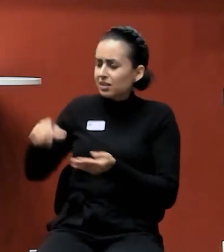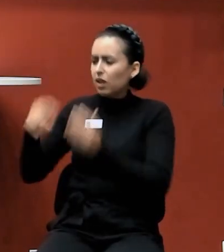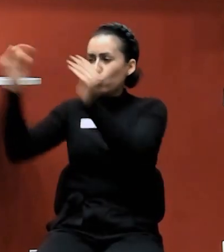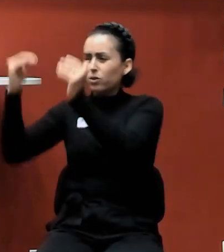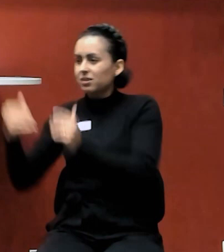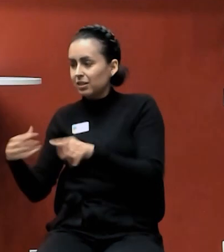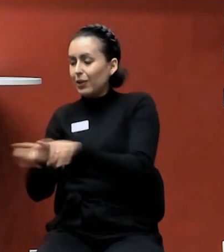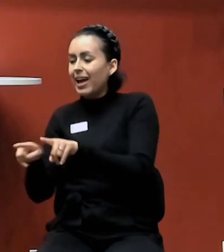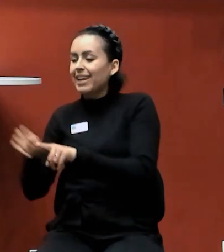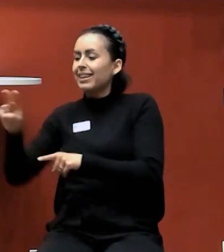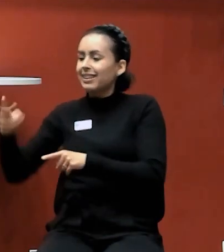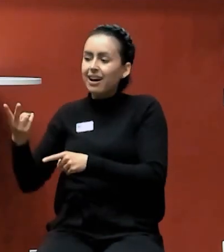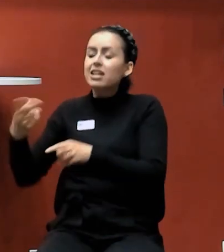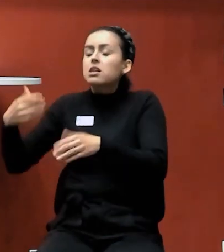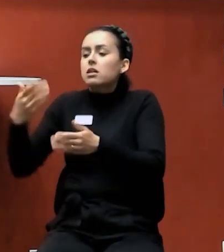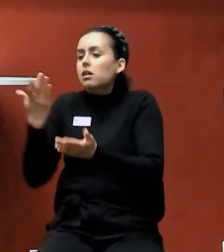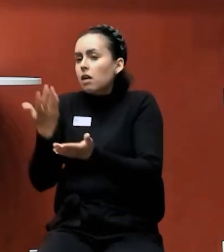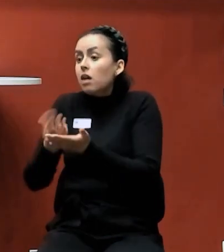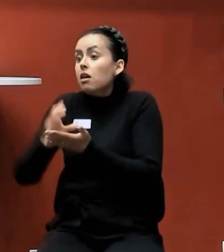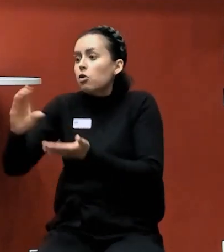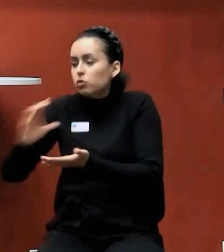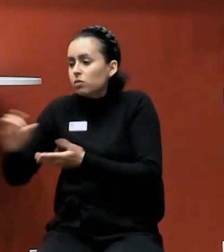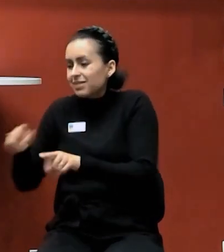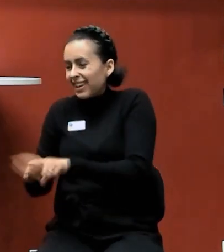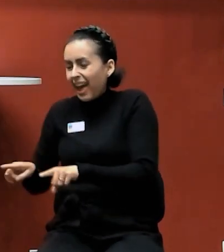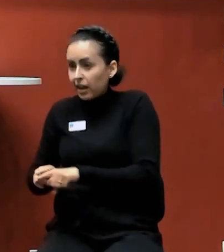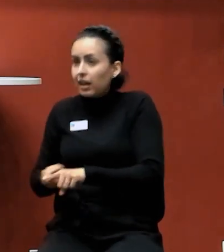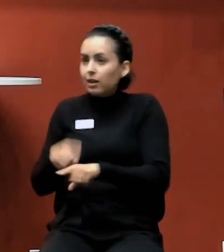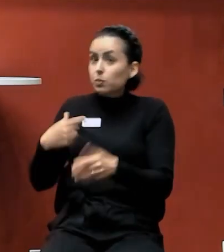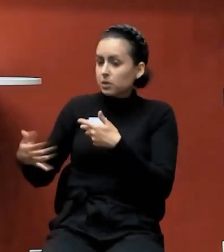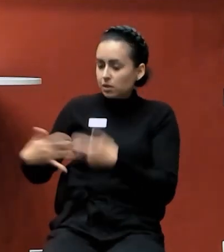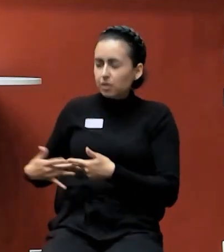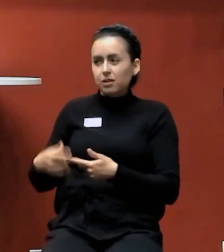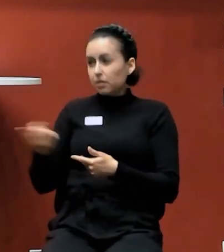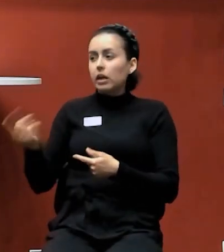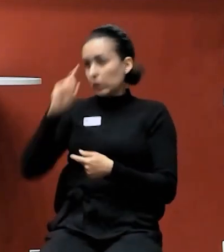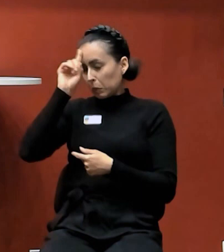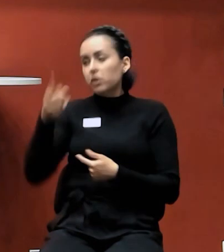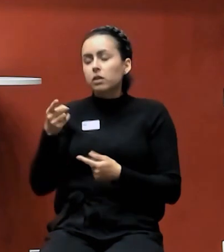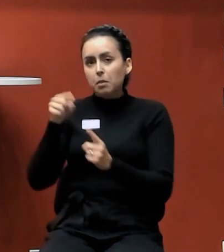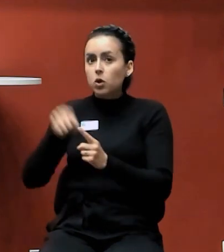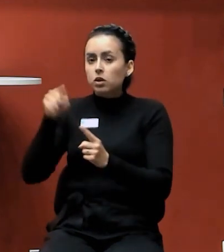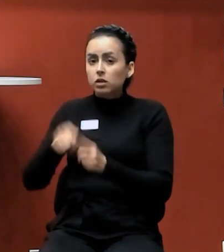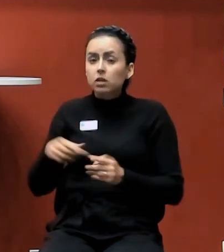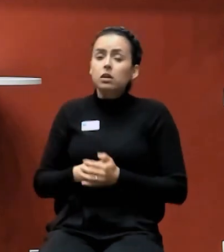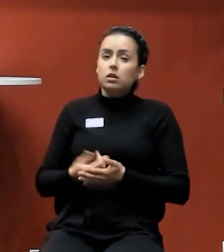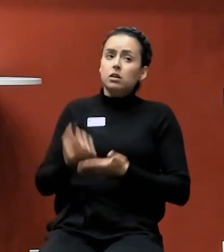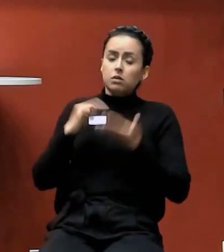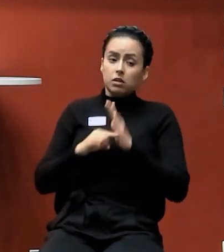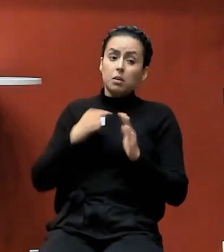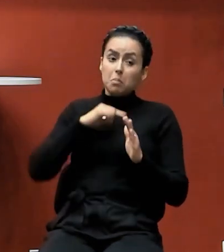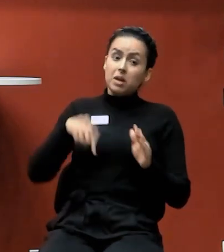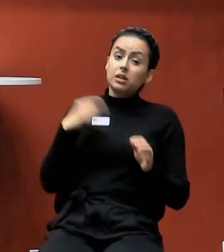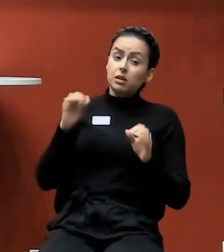people who are close to the funding we need. These are, you know, you get my point. So I think we really need to think of